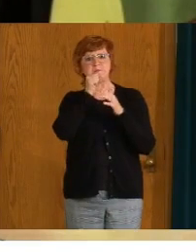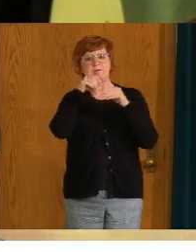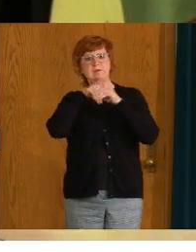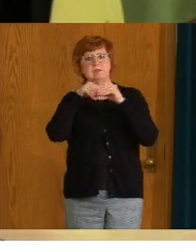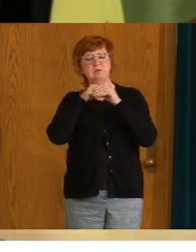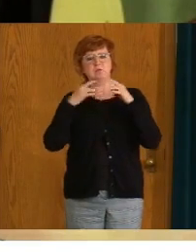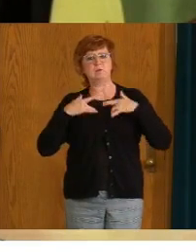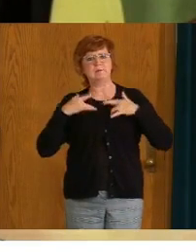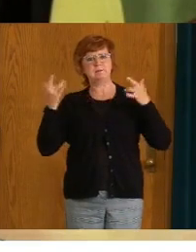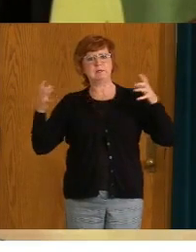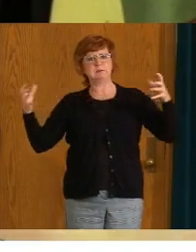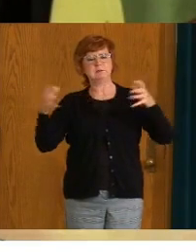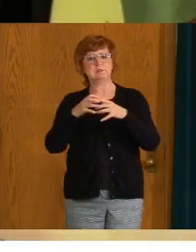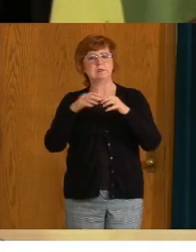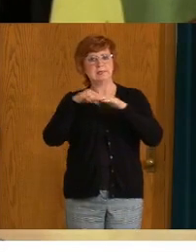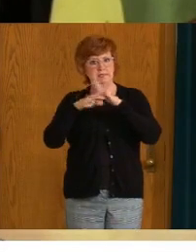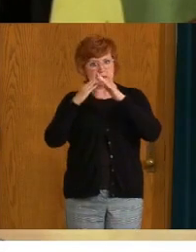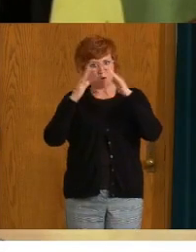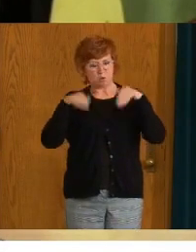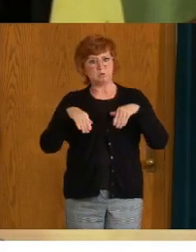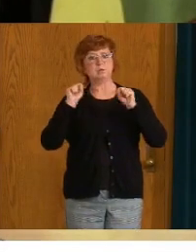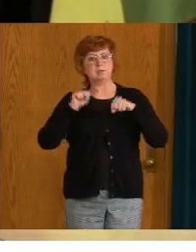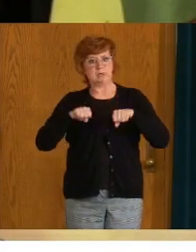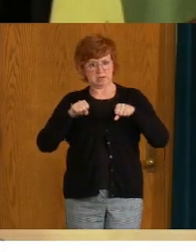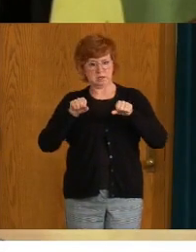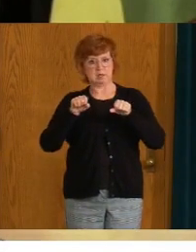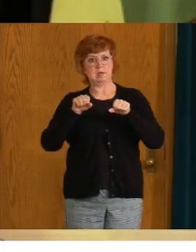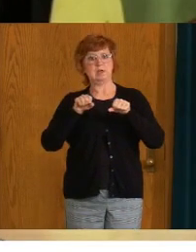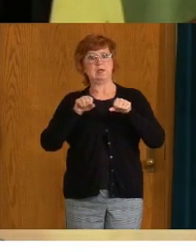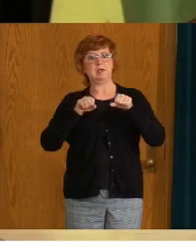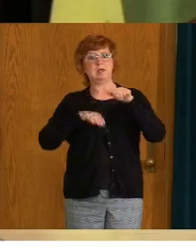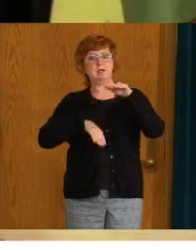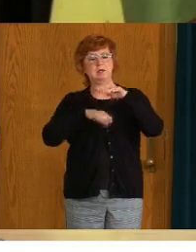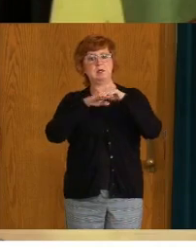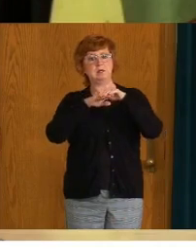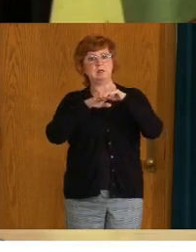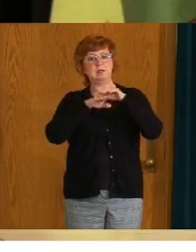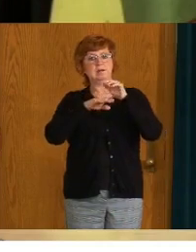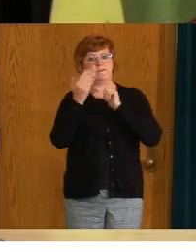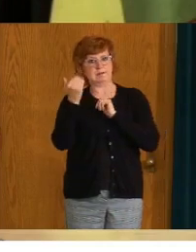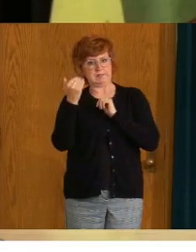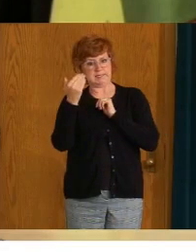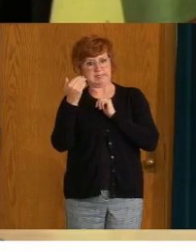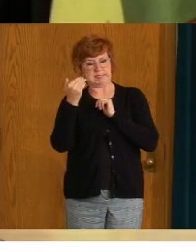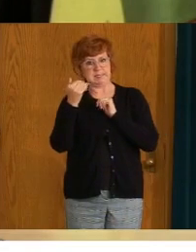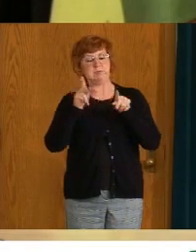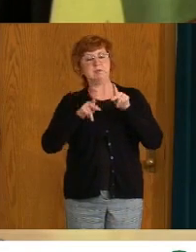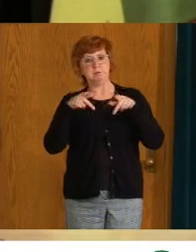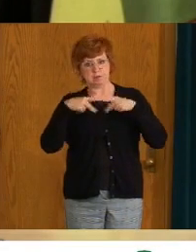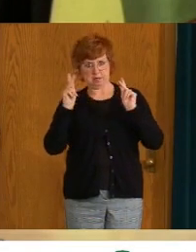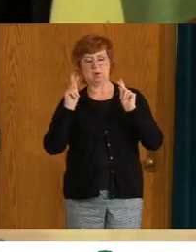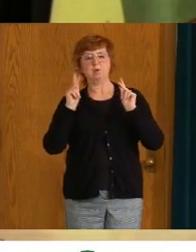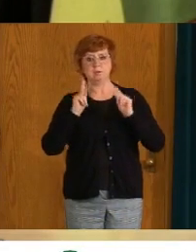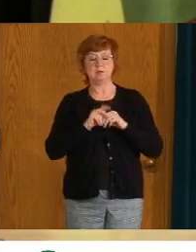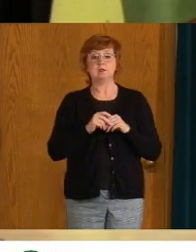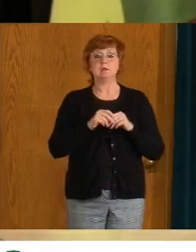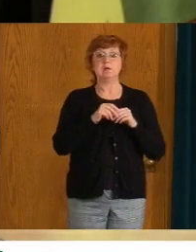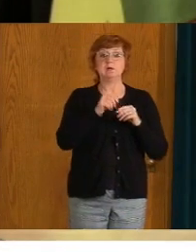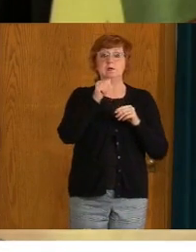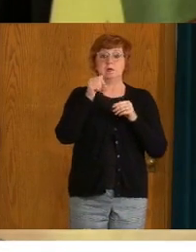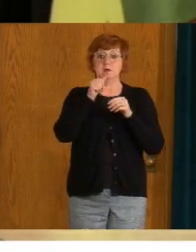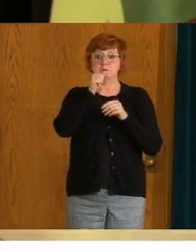included in that are household gatherings, they can now increase to 15 people. While public indoor gatherings and private